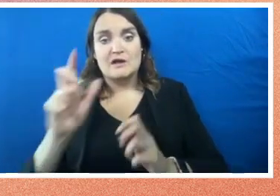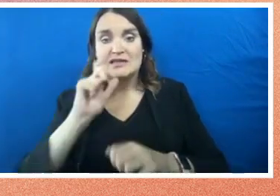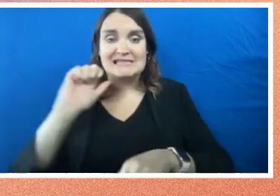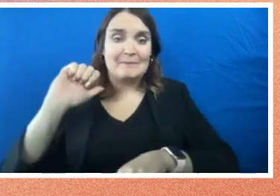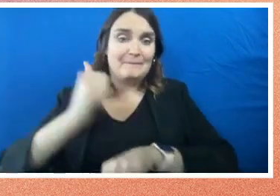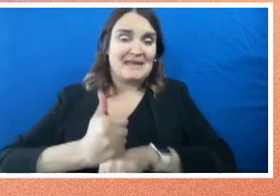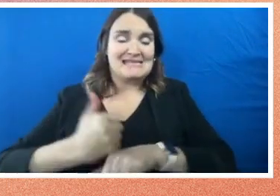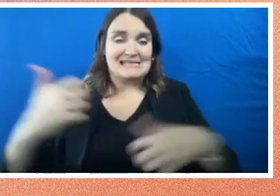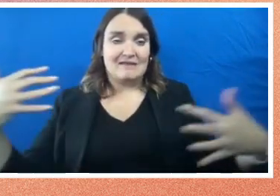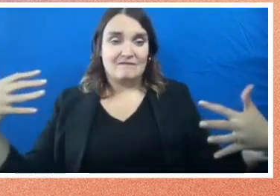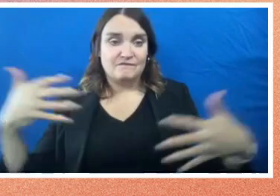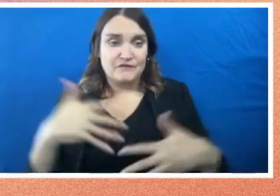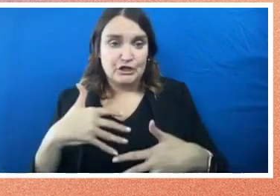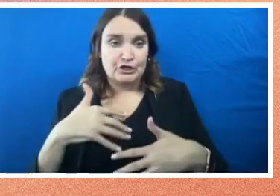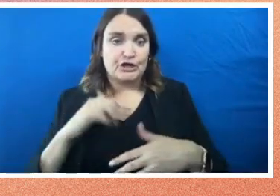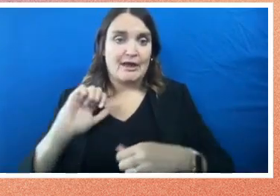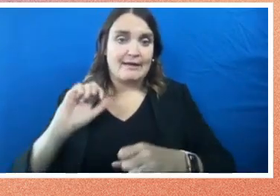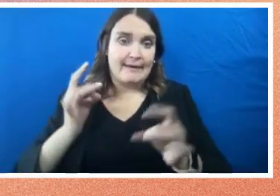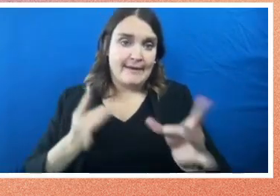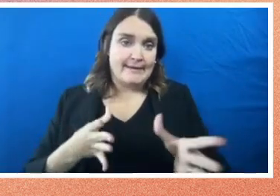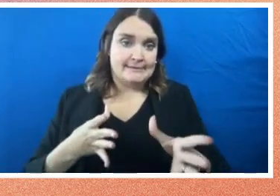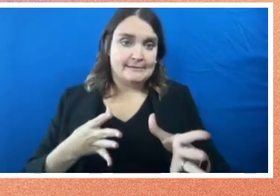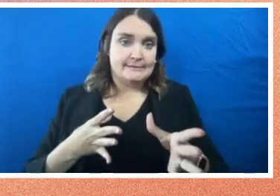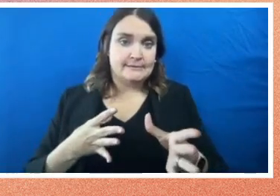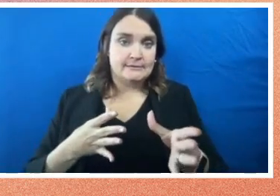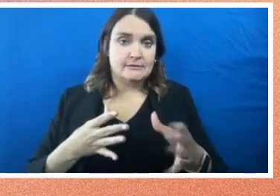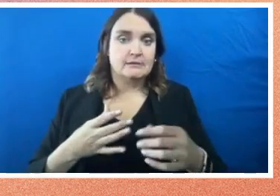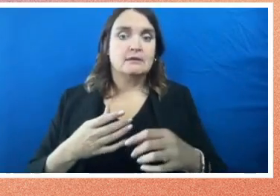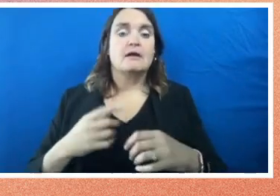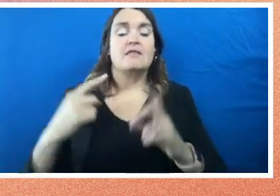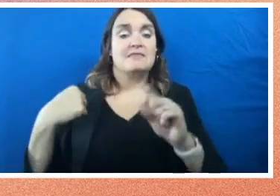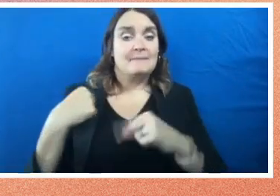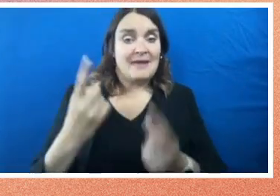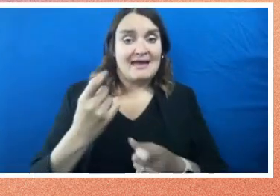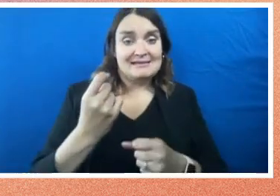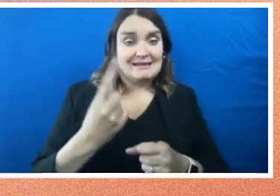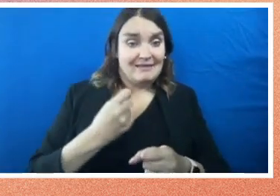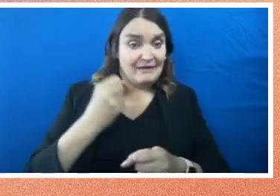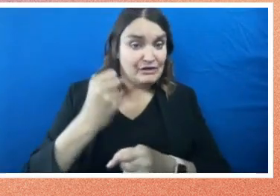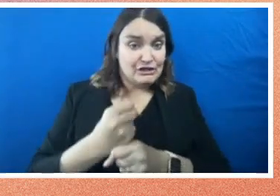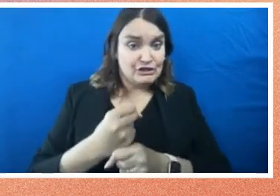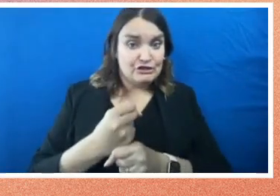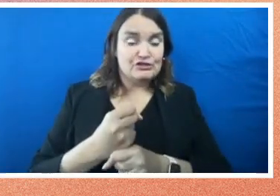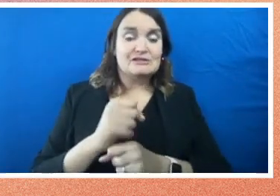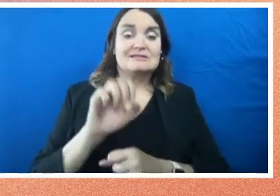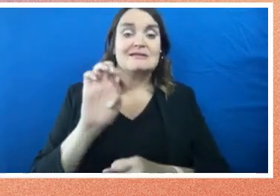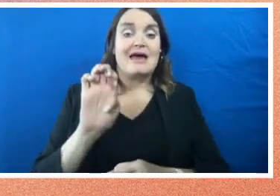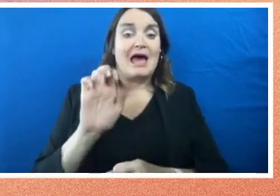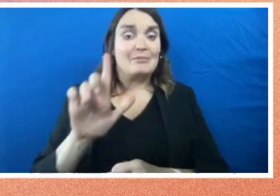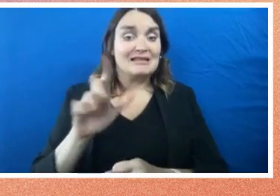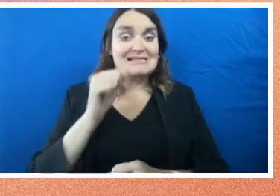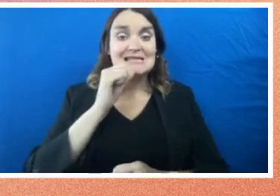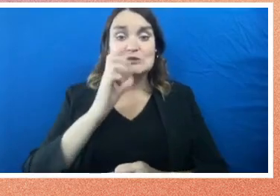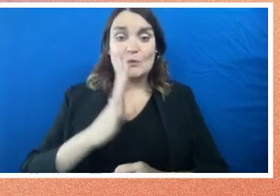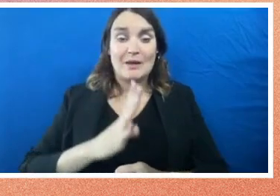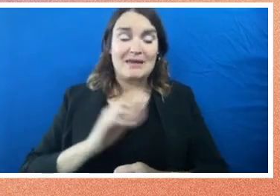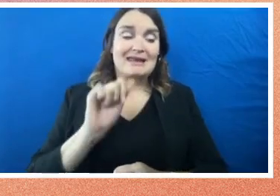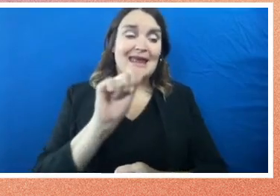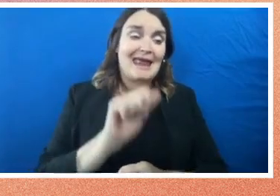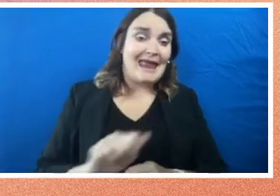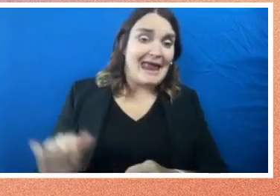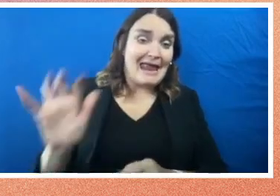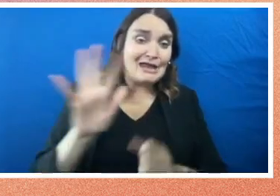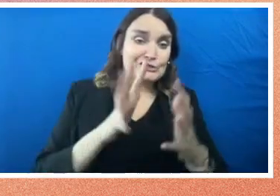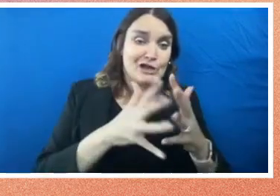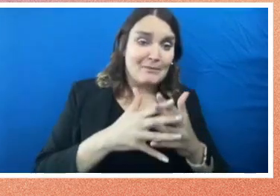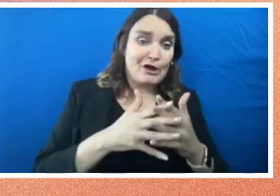hate. Over the past 11 years, Emily's List women, our Asian American, Black,